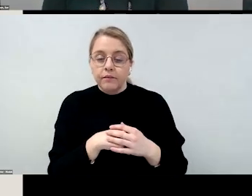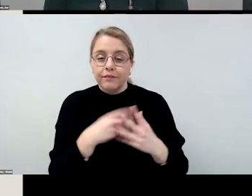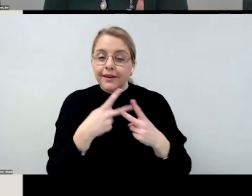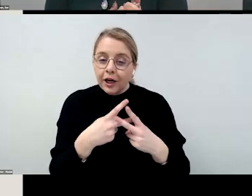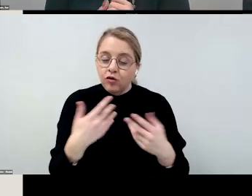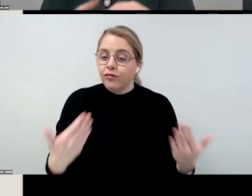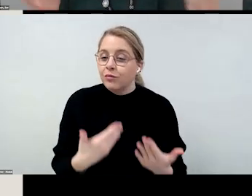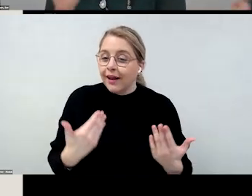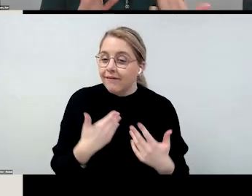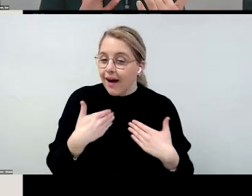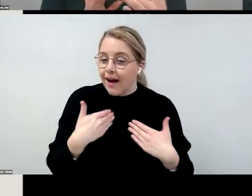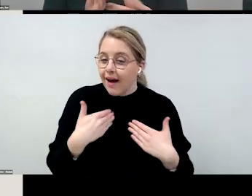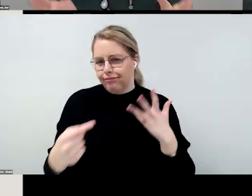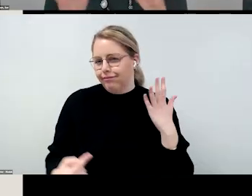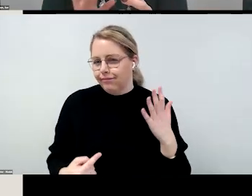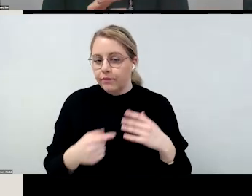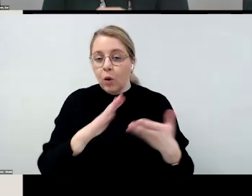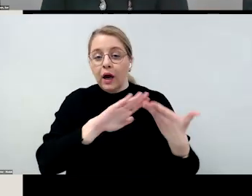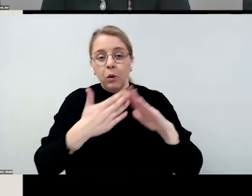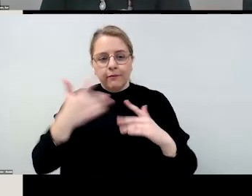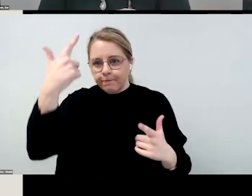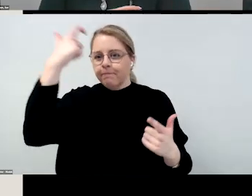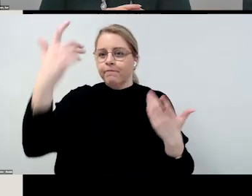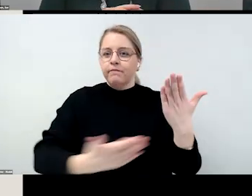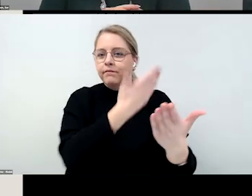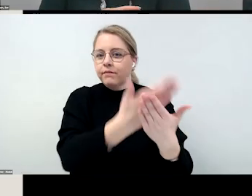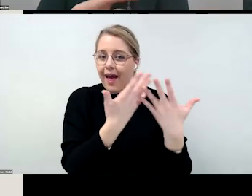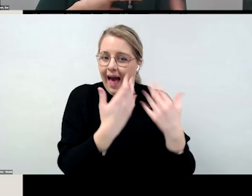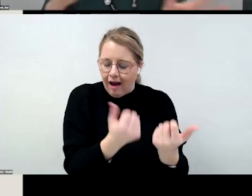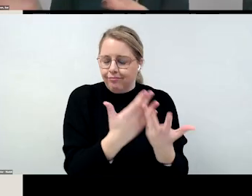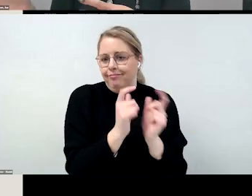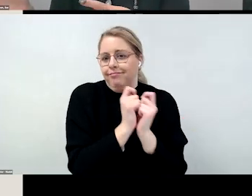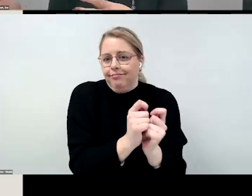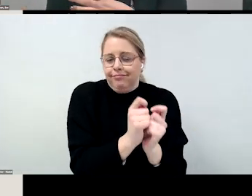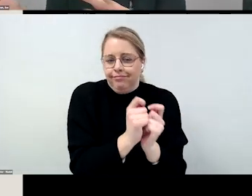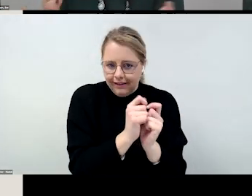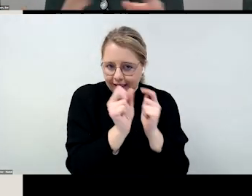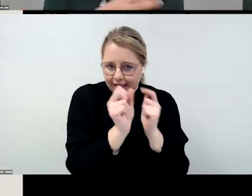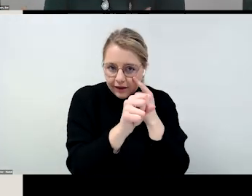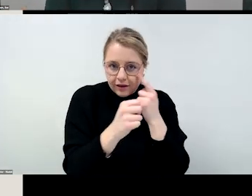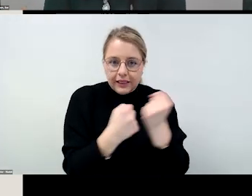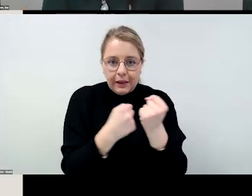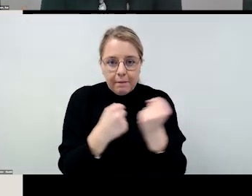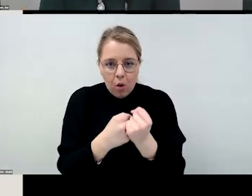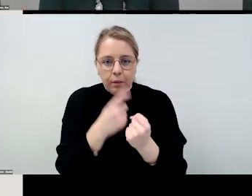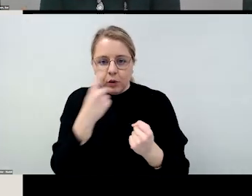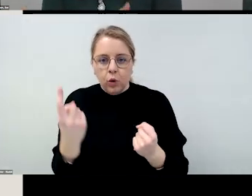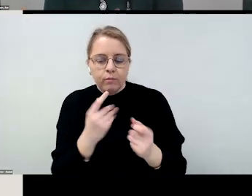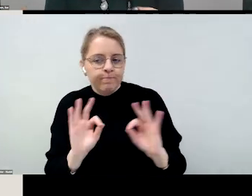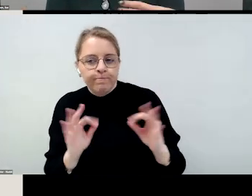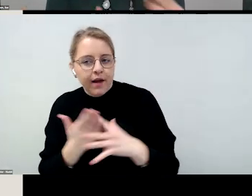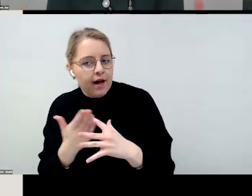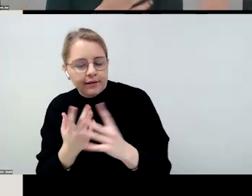reproductive health. So these community initiatives were really, really valuable for being able to support people who might not typically have access